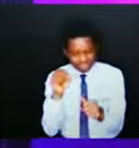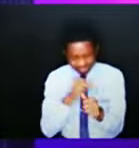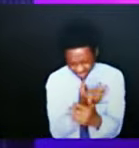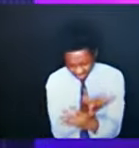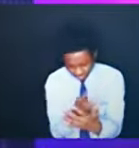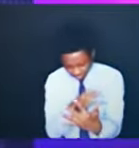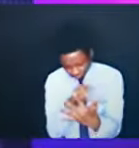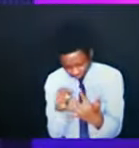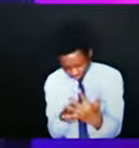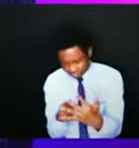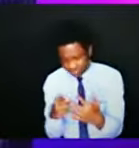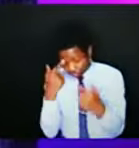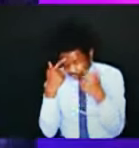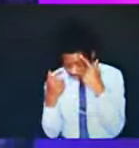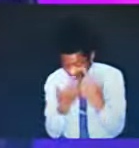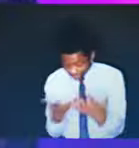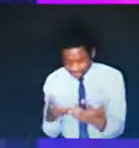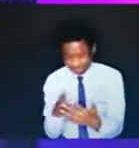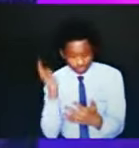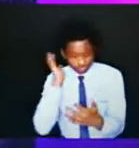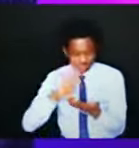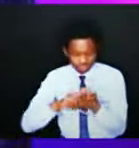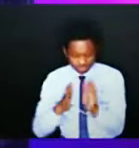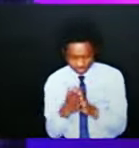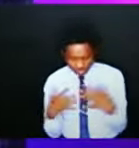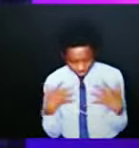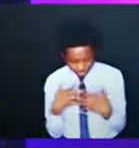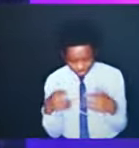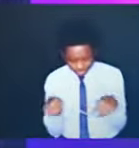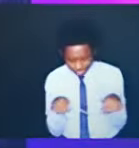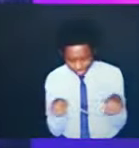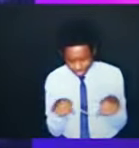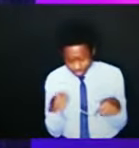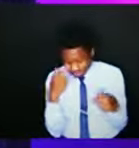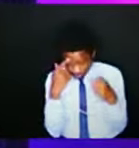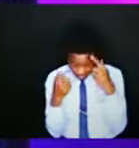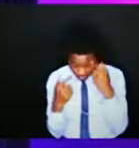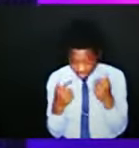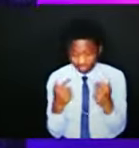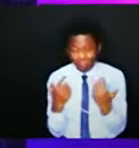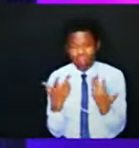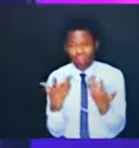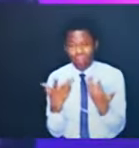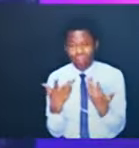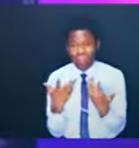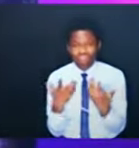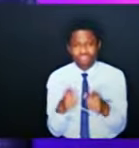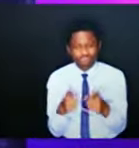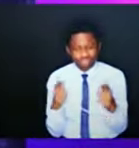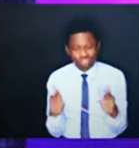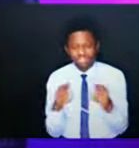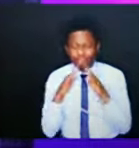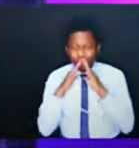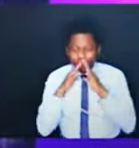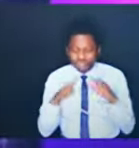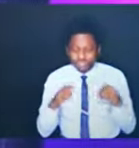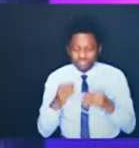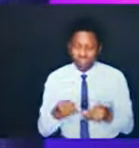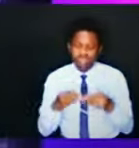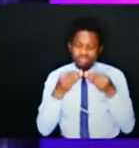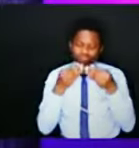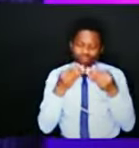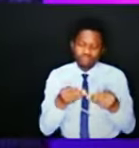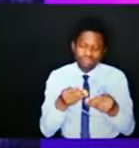me ye no enti won akoma betu na won ho apopo papa nyina won noma ni asomdwe nyina me